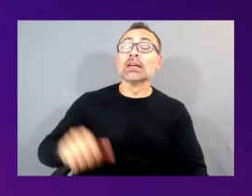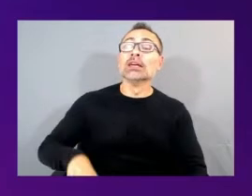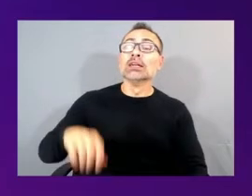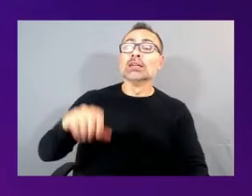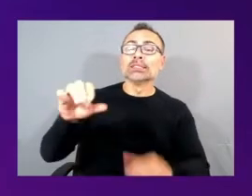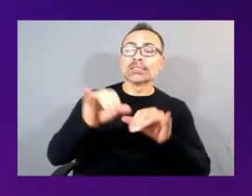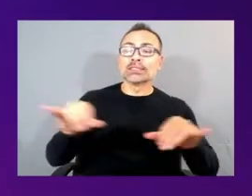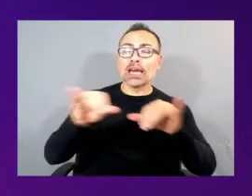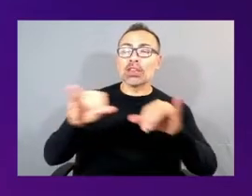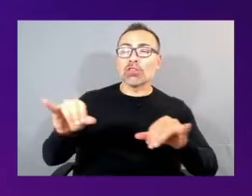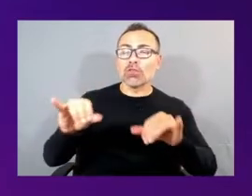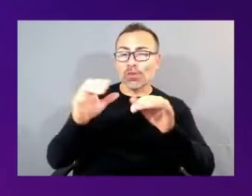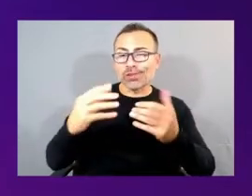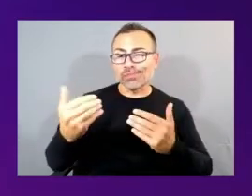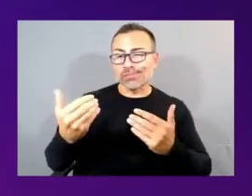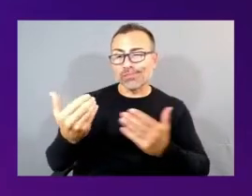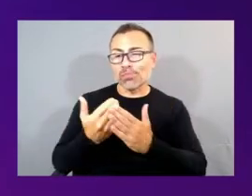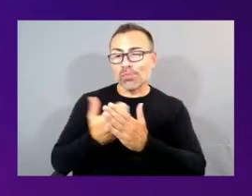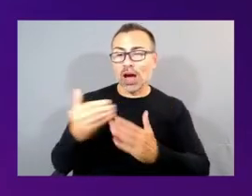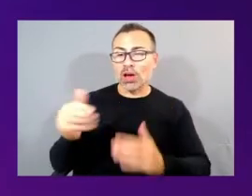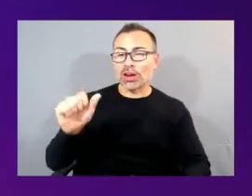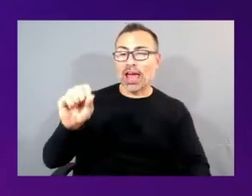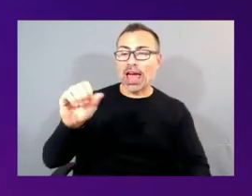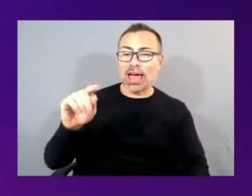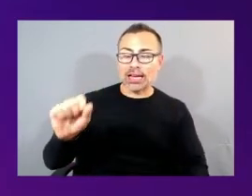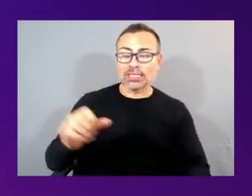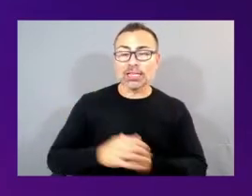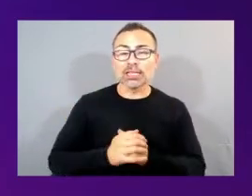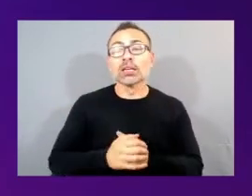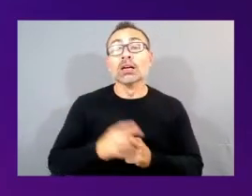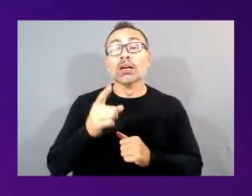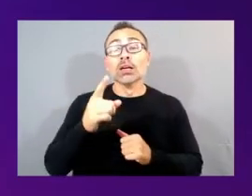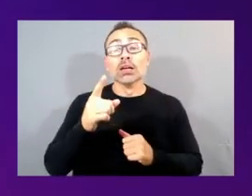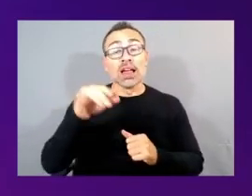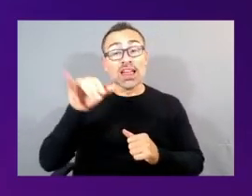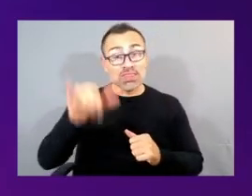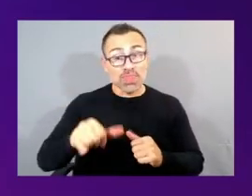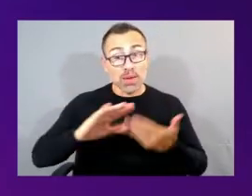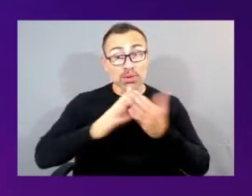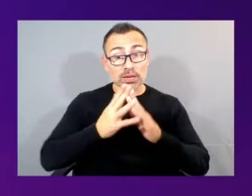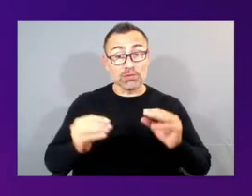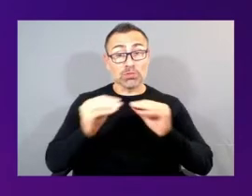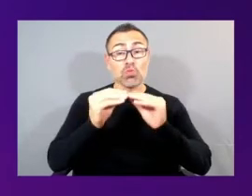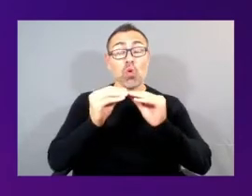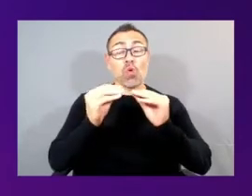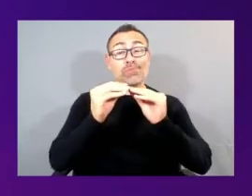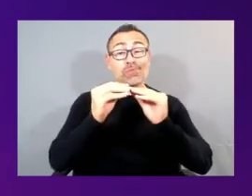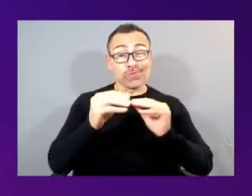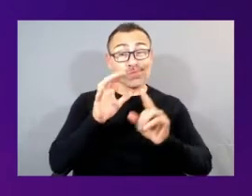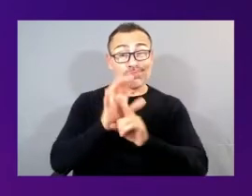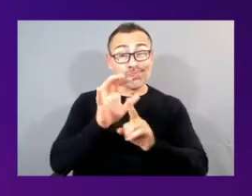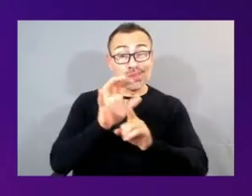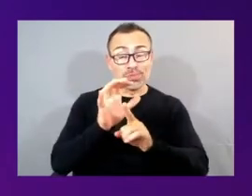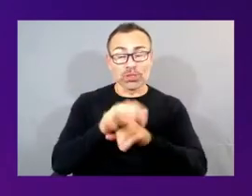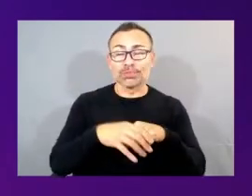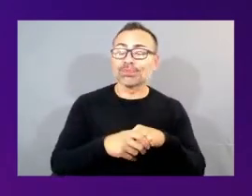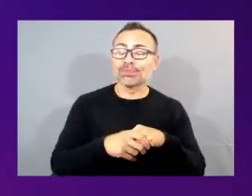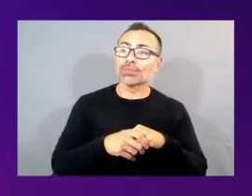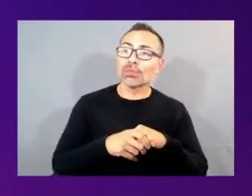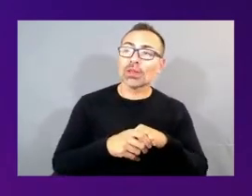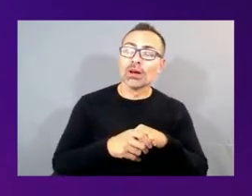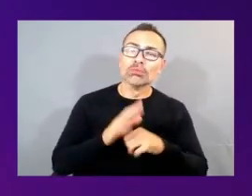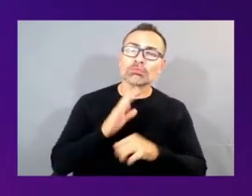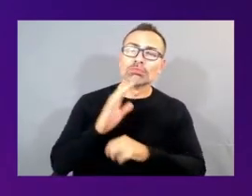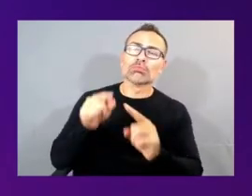energy monitoring use cases. And as you know, that becomes more and more popular as we speak. And in general, we aim to be the